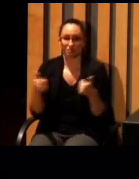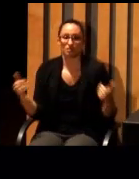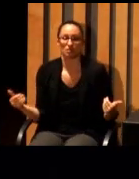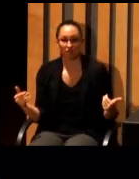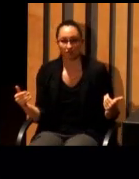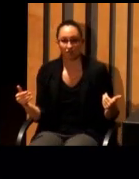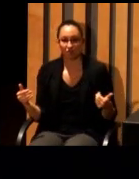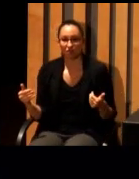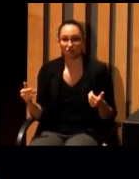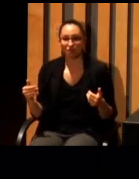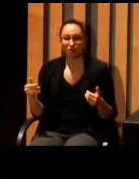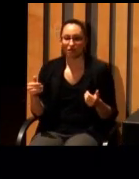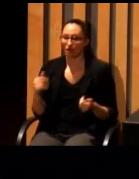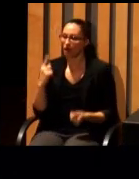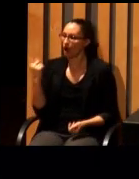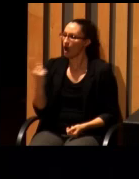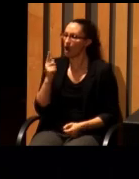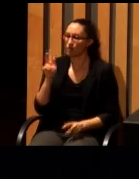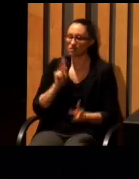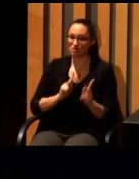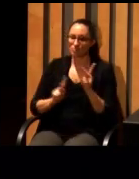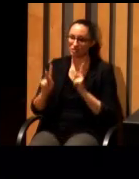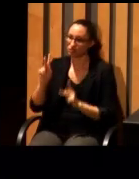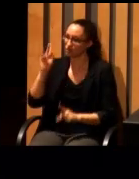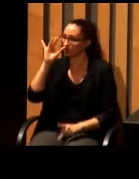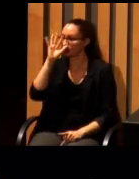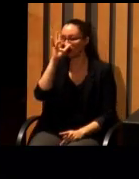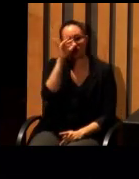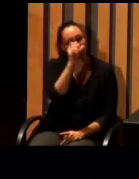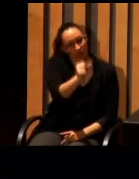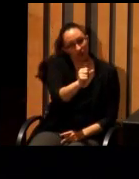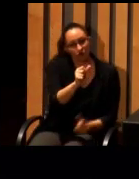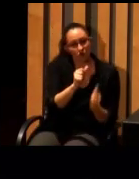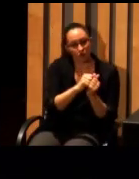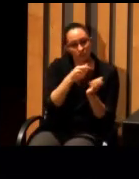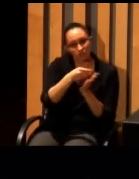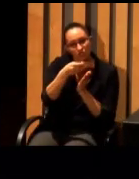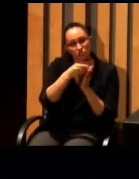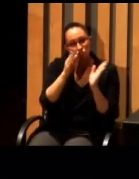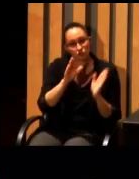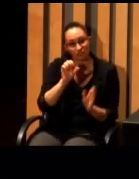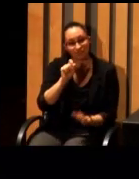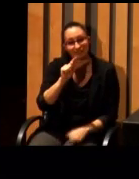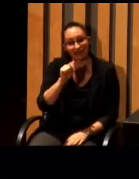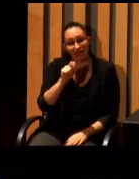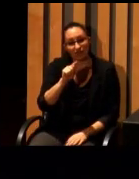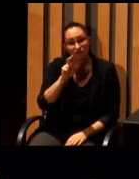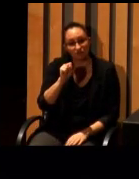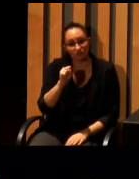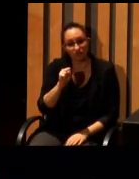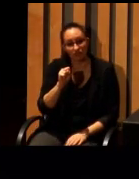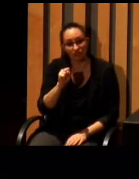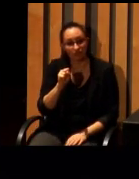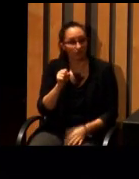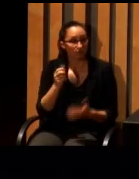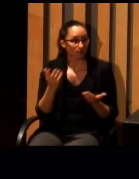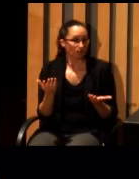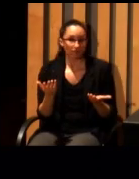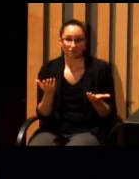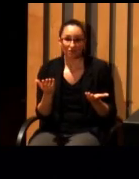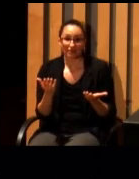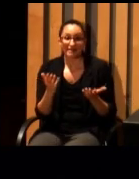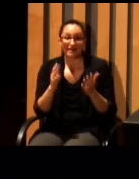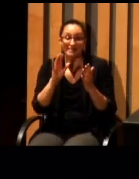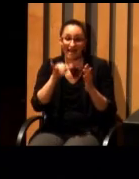people are seduced into this consumer status. Particularly, that's how you keep people who are oppressed oppressed, is